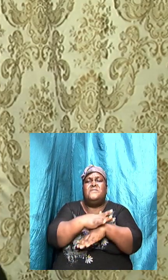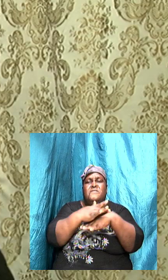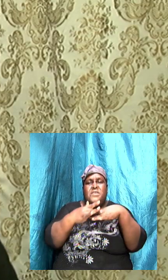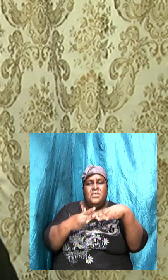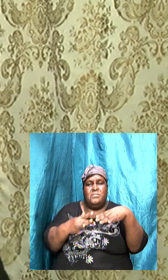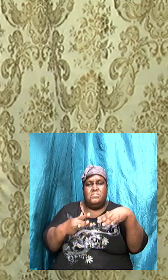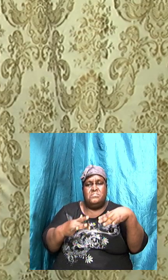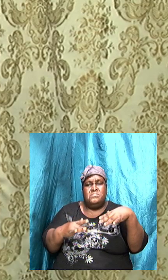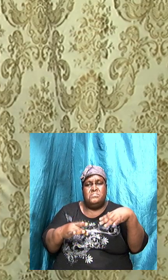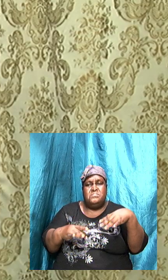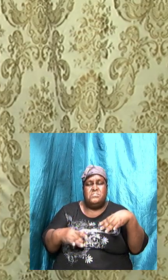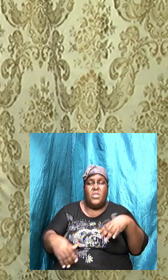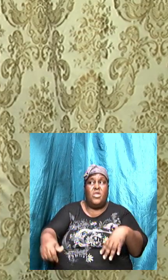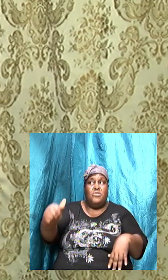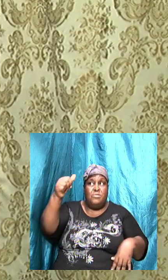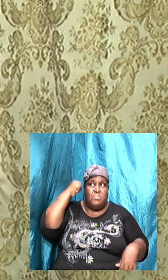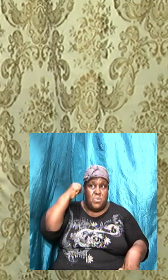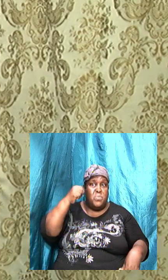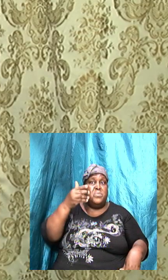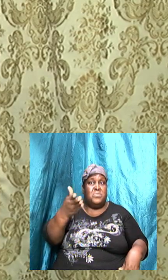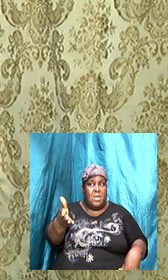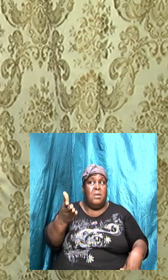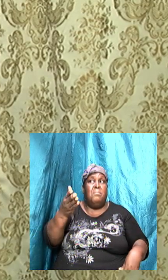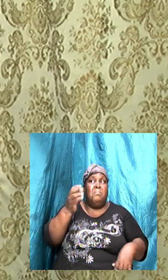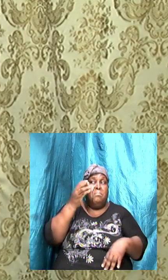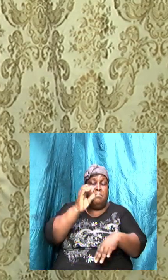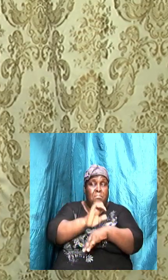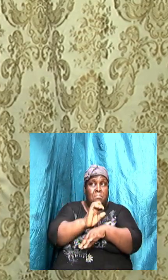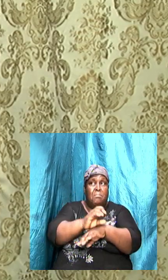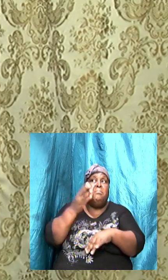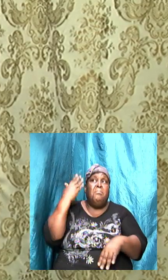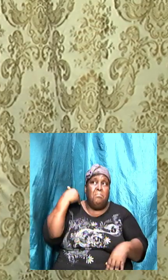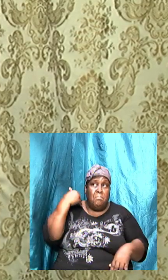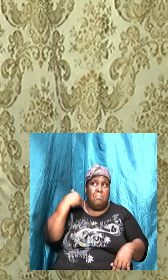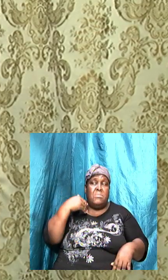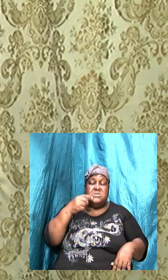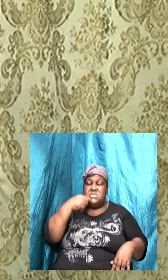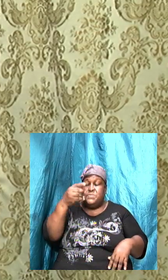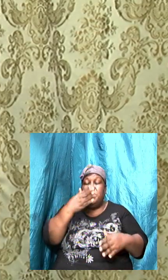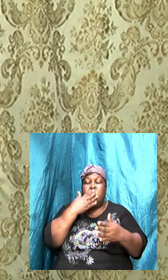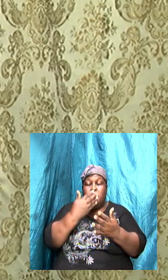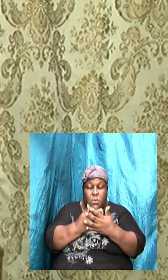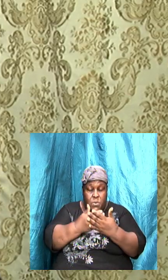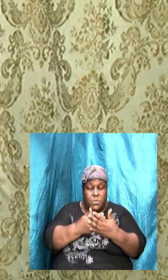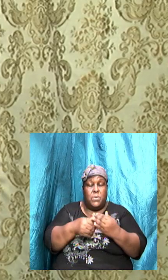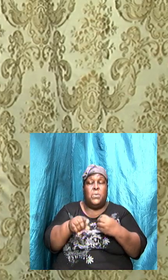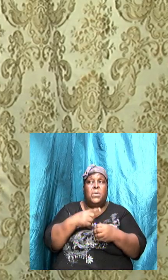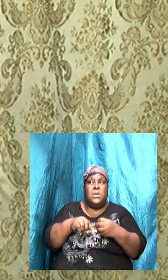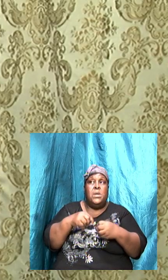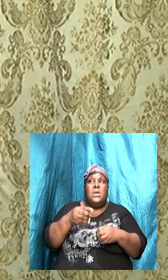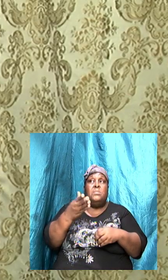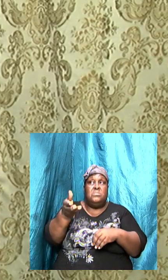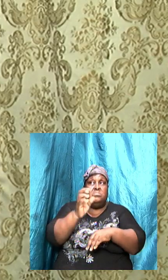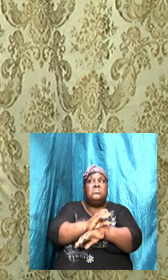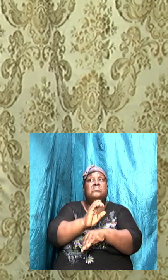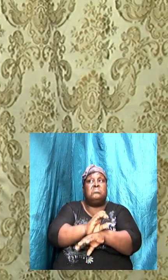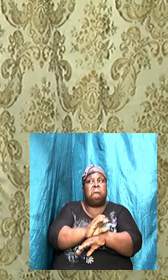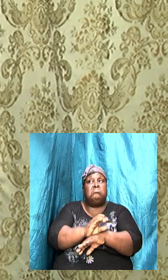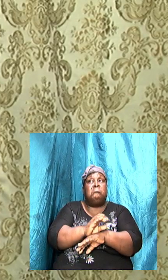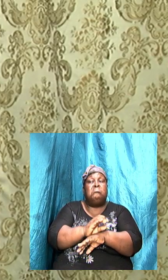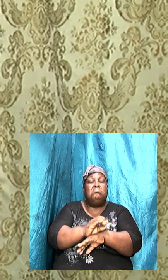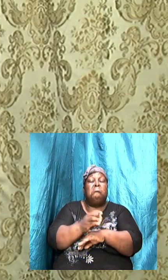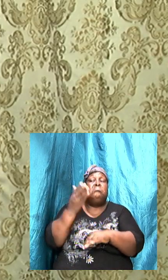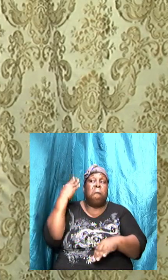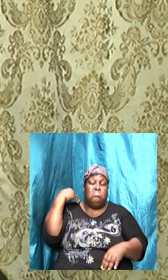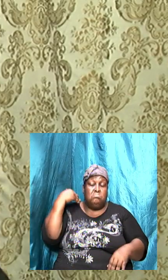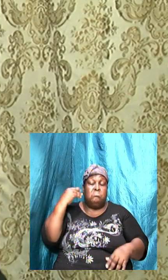Because he rebuked them and upbraided them because they had left their first love. And we